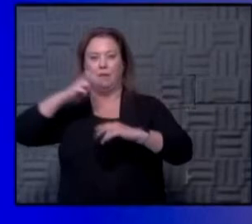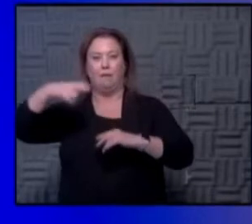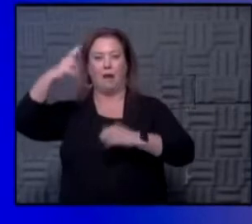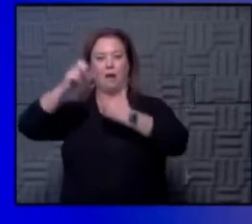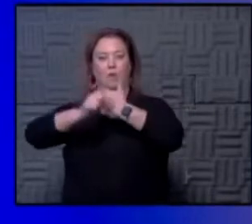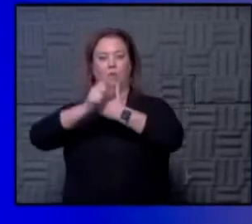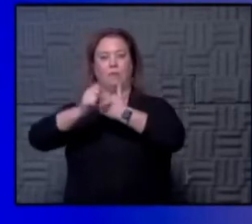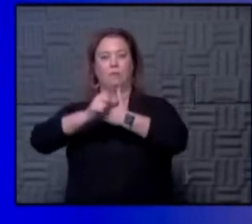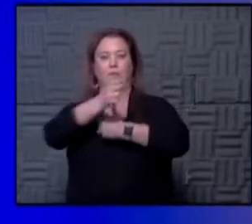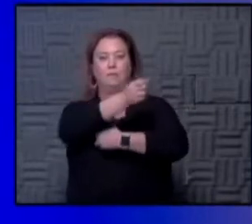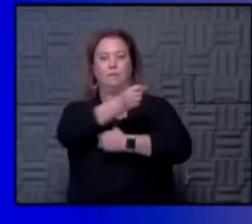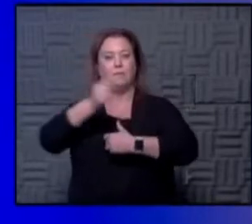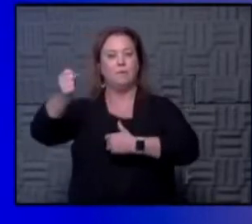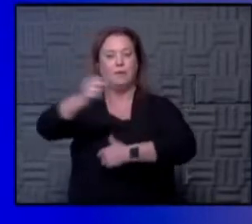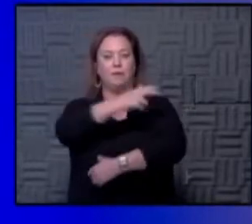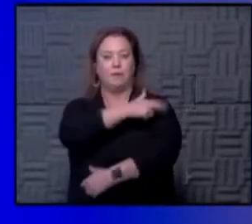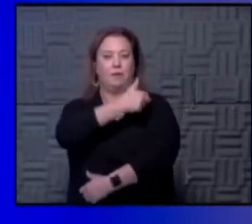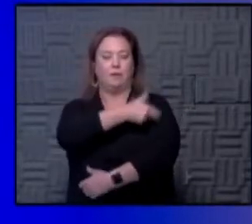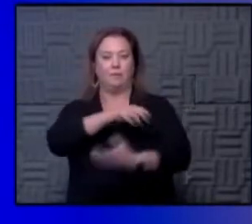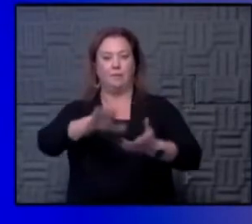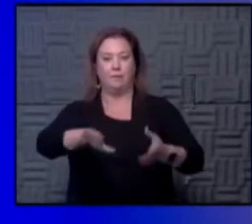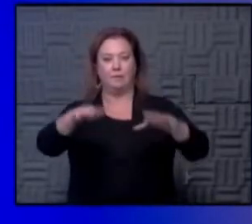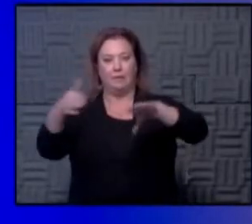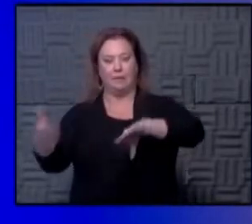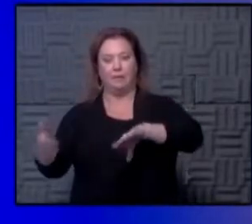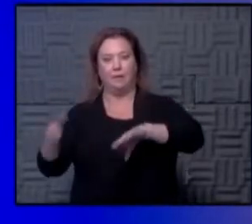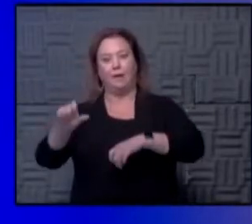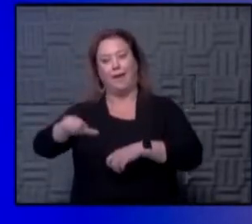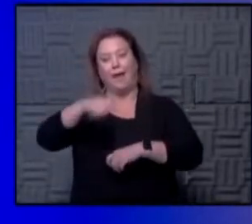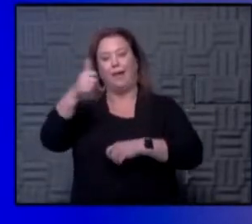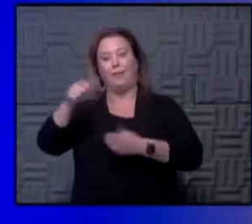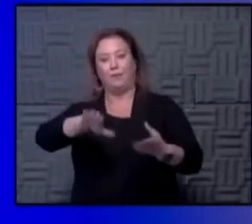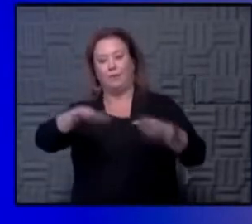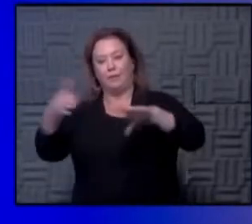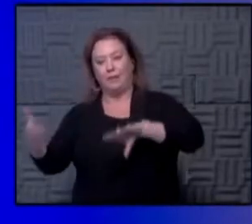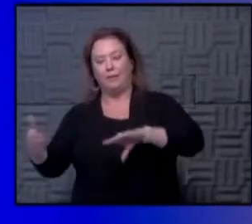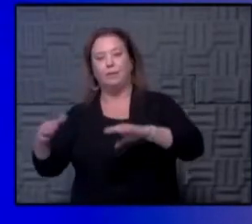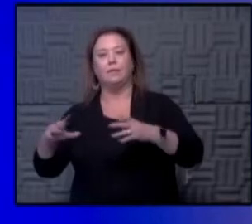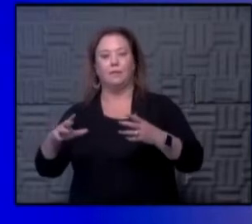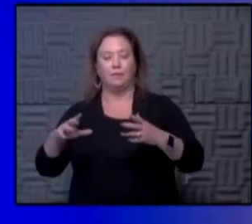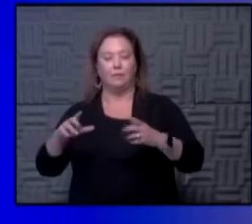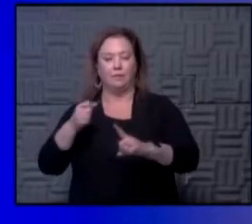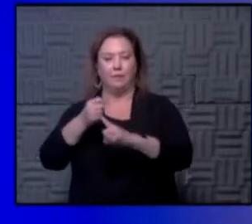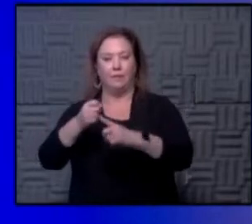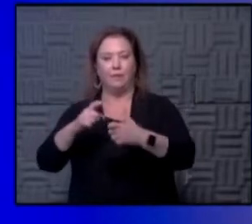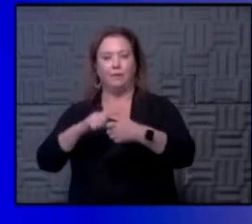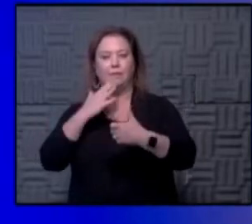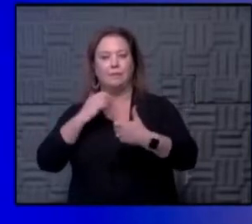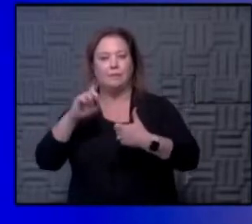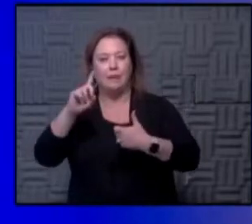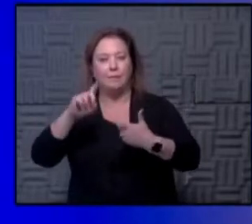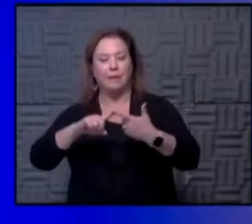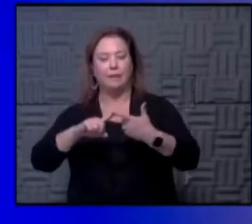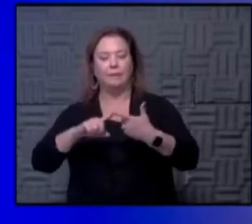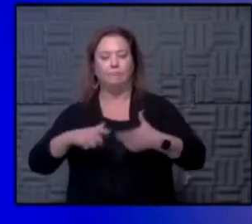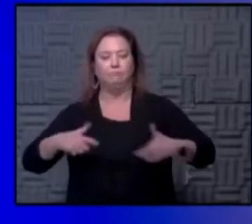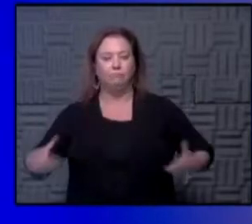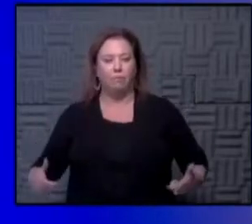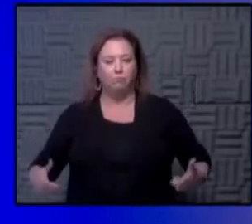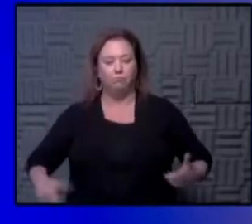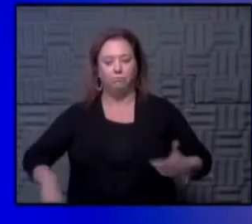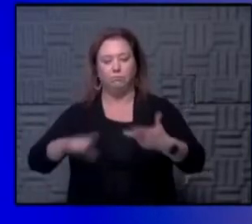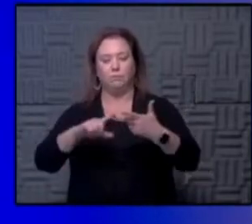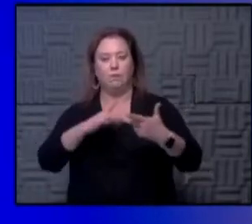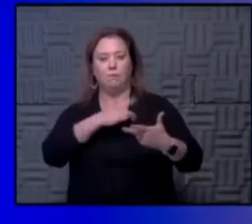higher risk of hospitalization and death. We know other comorbidities such as obesity, diabetes, high blood